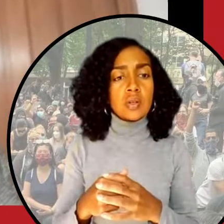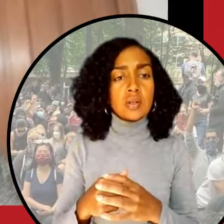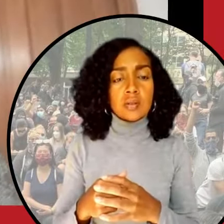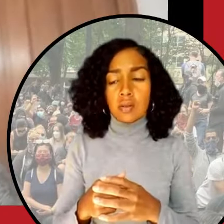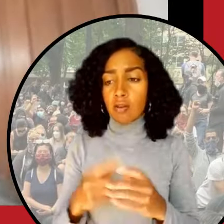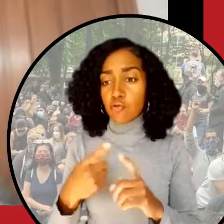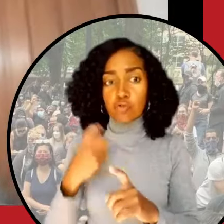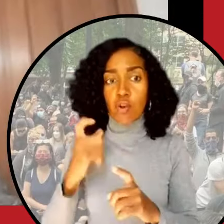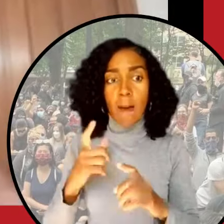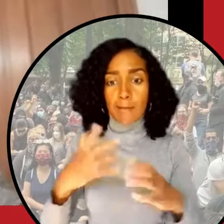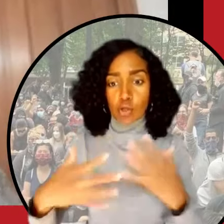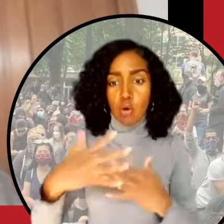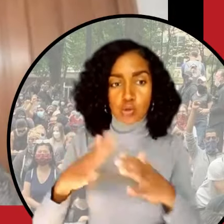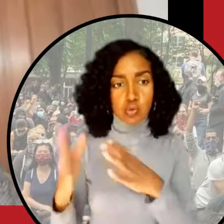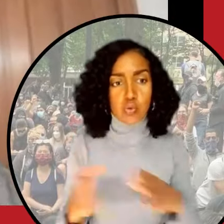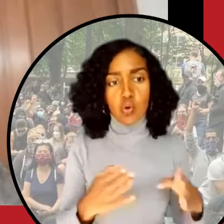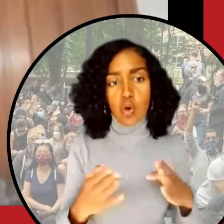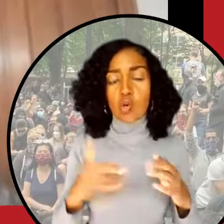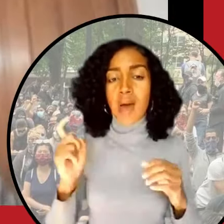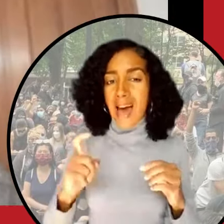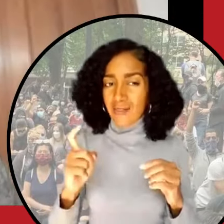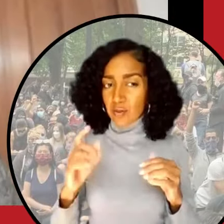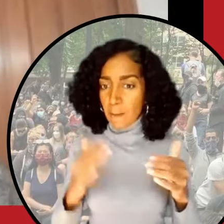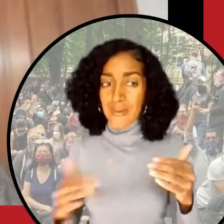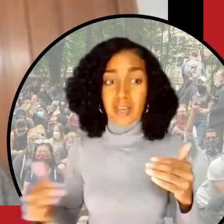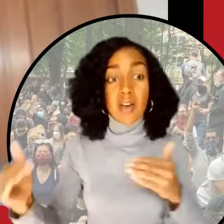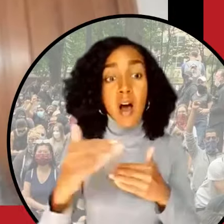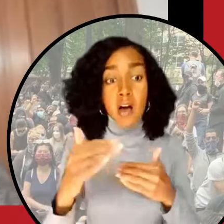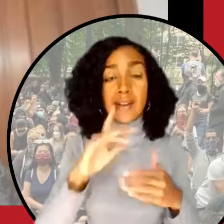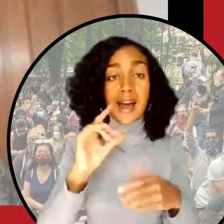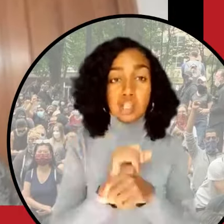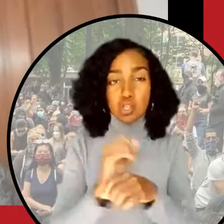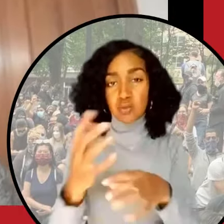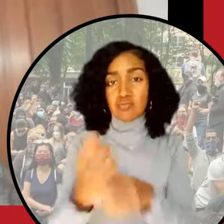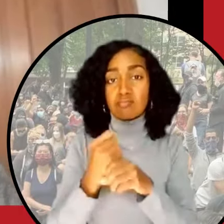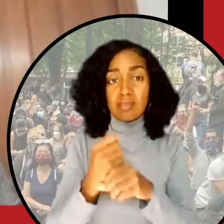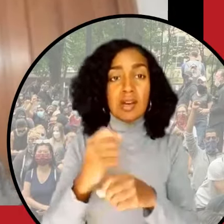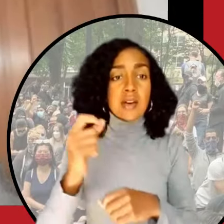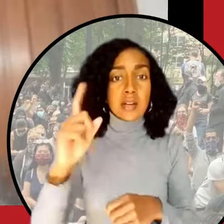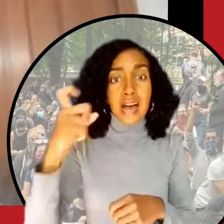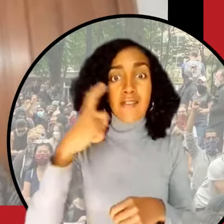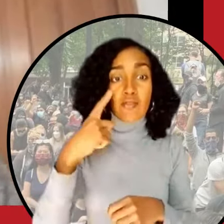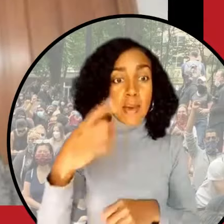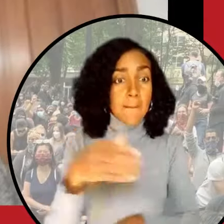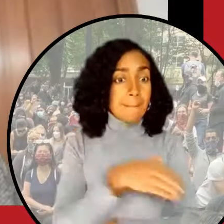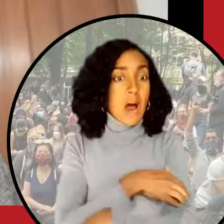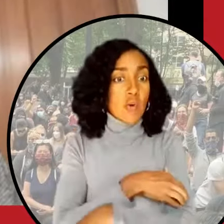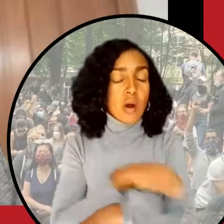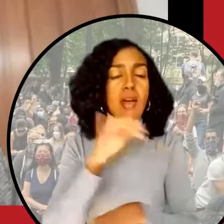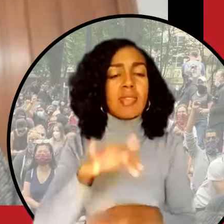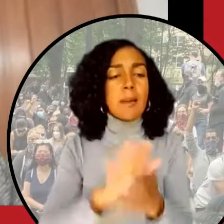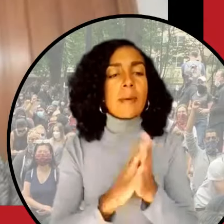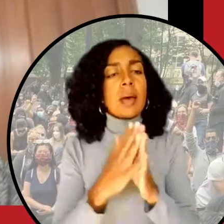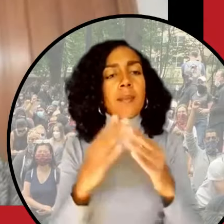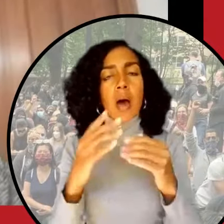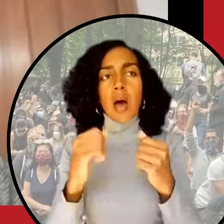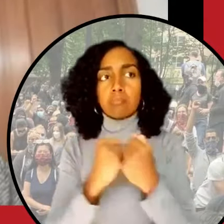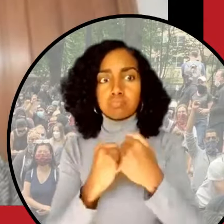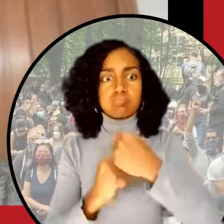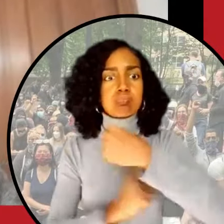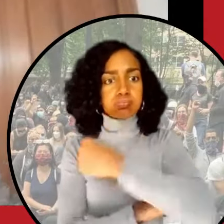organization. You have to actually be able to move beyond that and be able to take state power. That was incredible. That was a founding principle of the